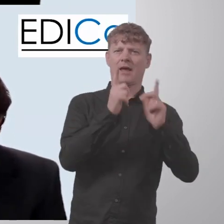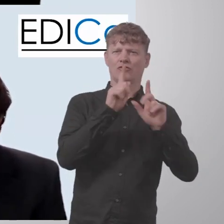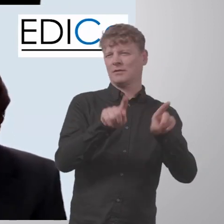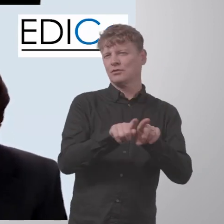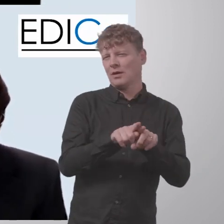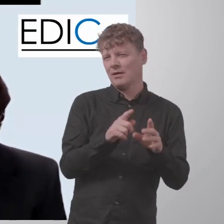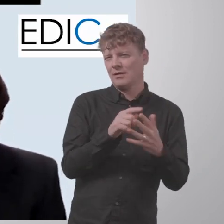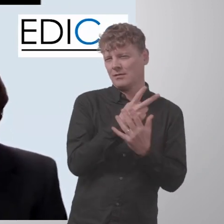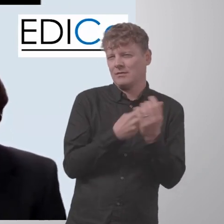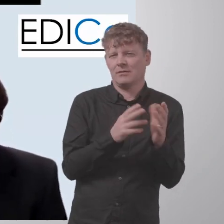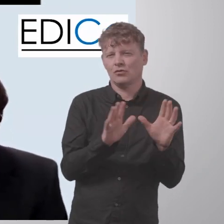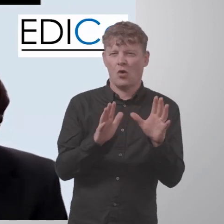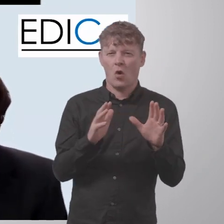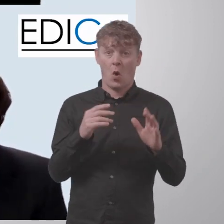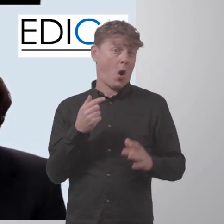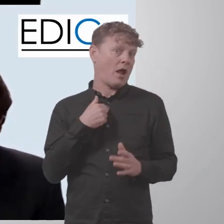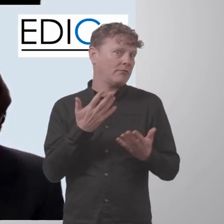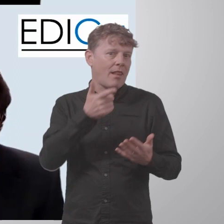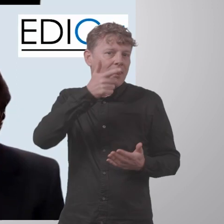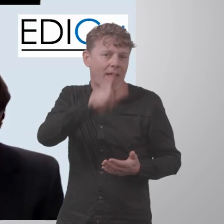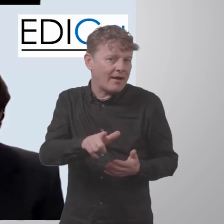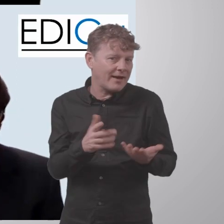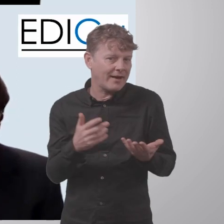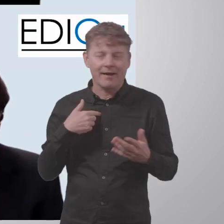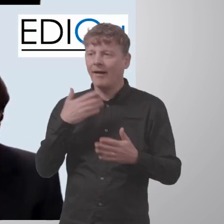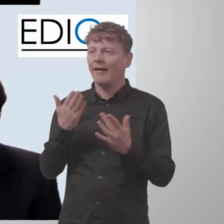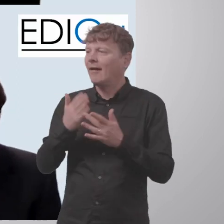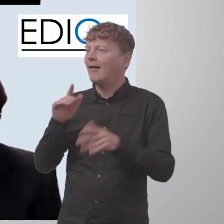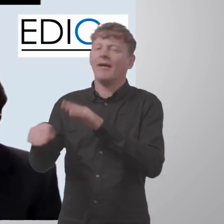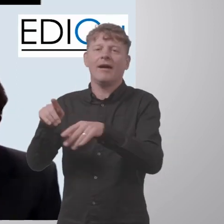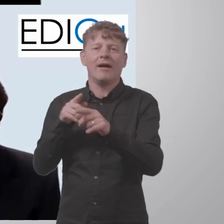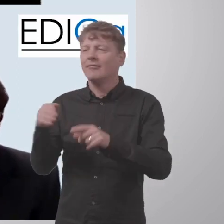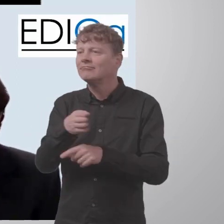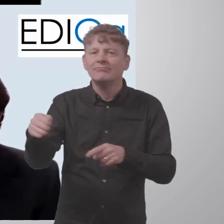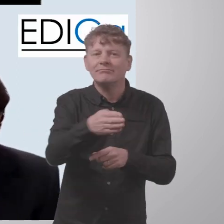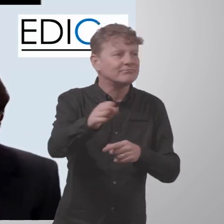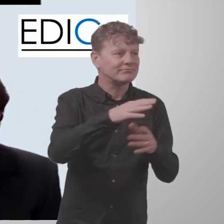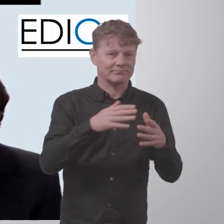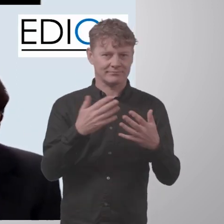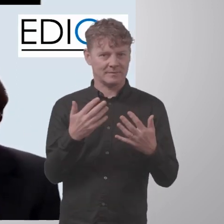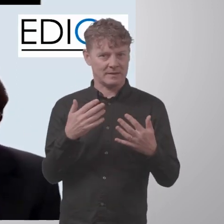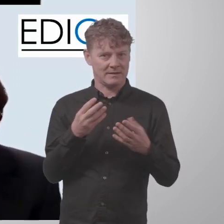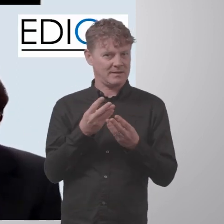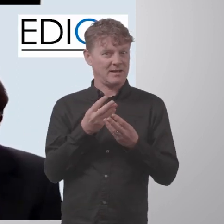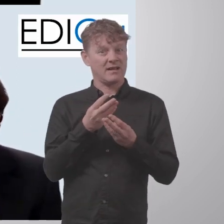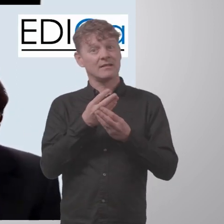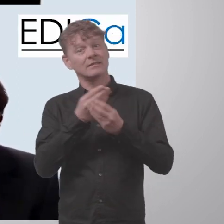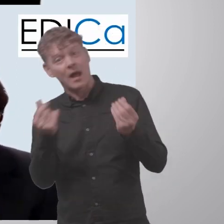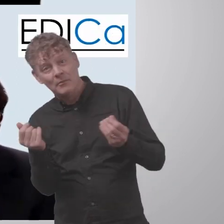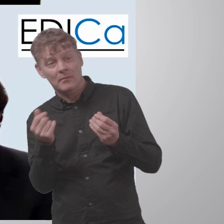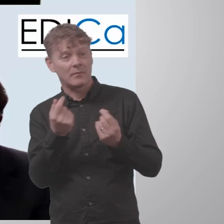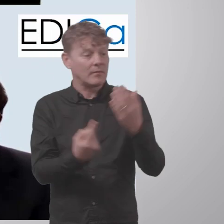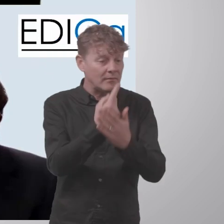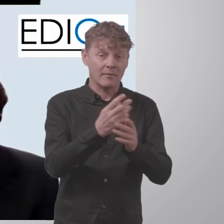quite lucky that I've been able to look at some of the kind of things that have affected me indirectly and directly in real life through my research. So I